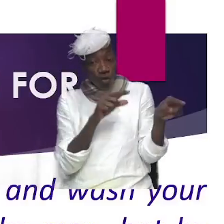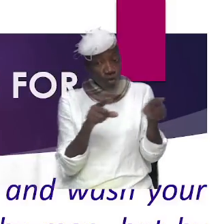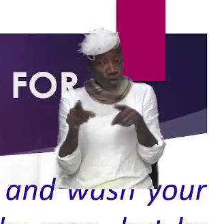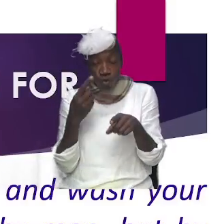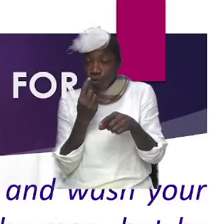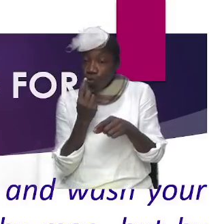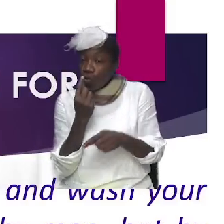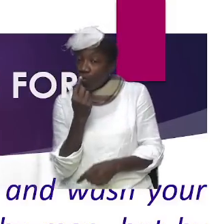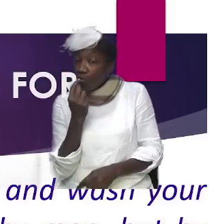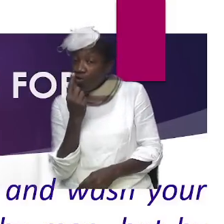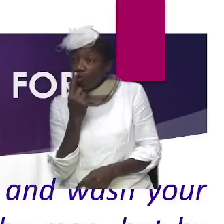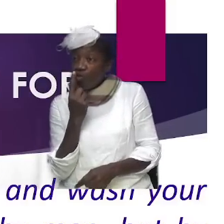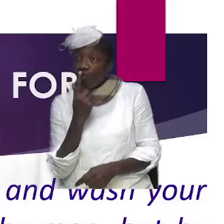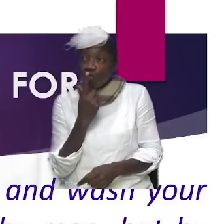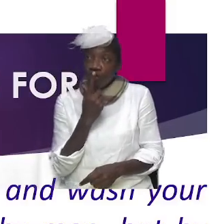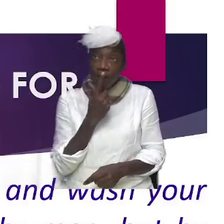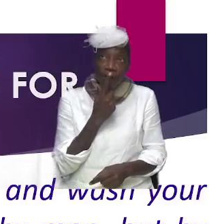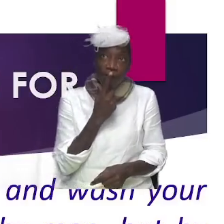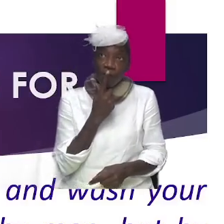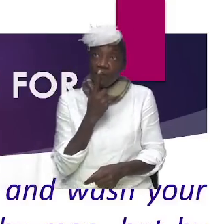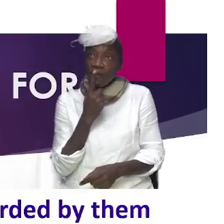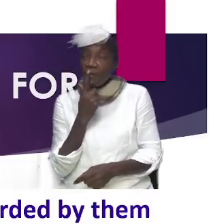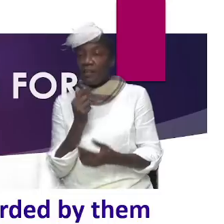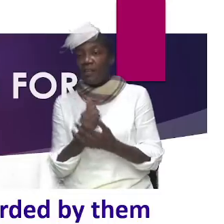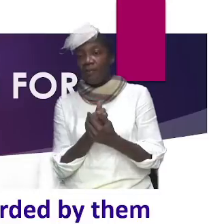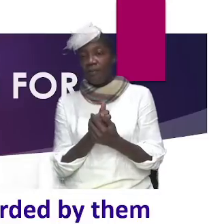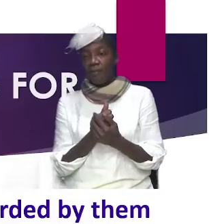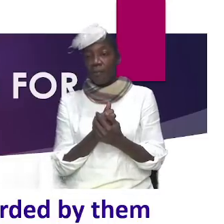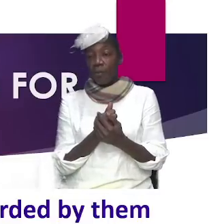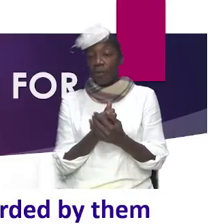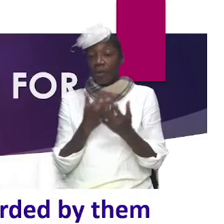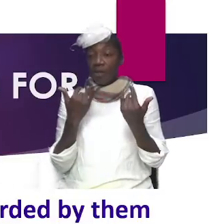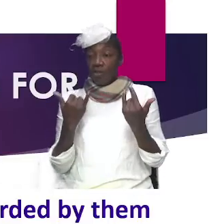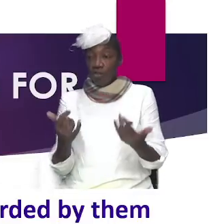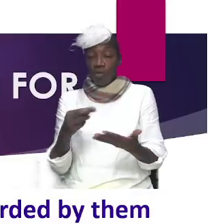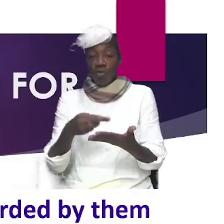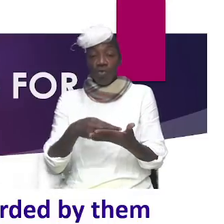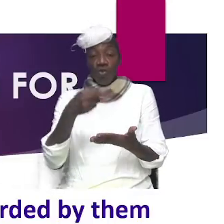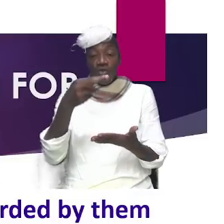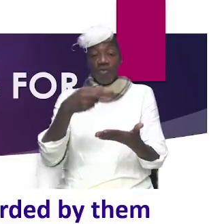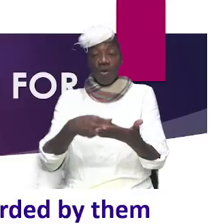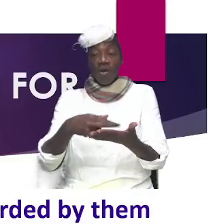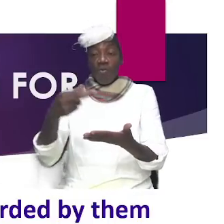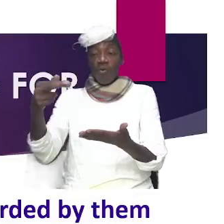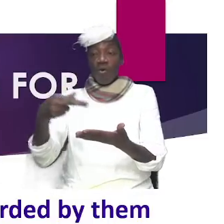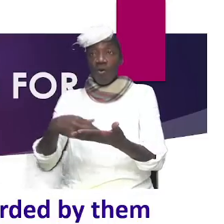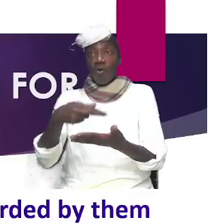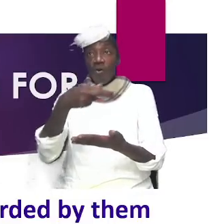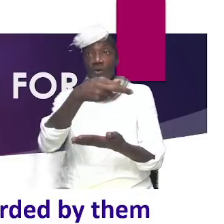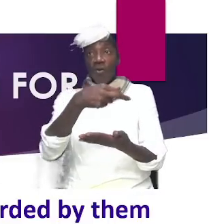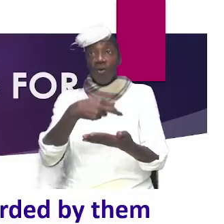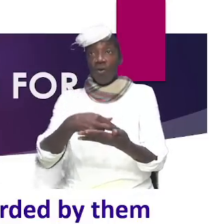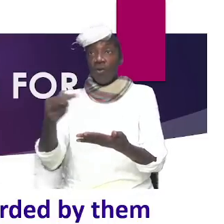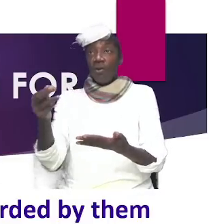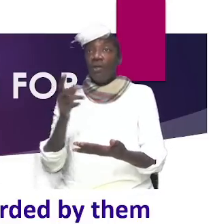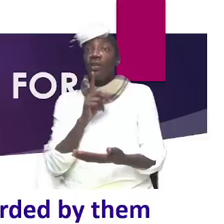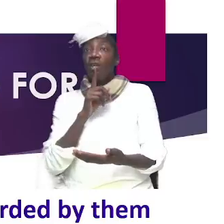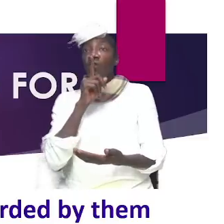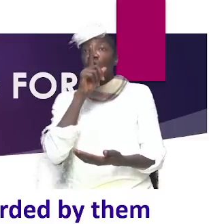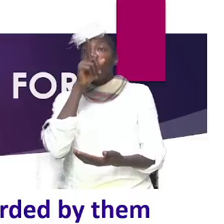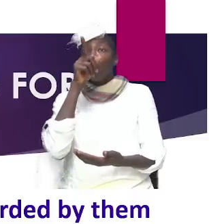He delights in this. And this is how our reward is going to be sure. And our reward is going